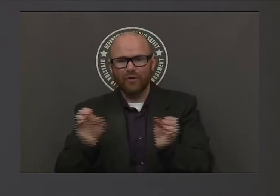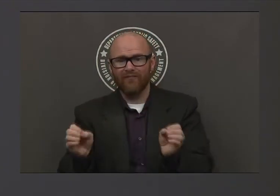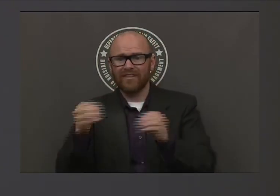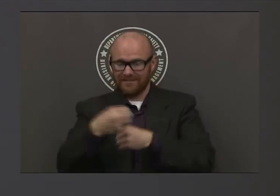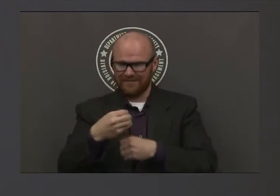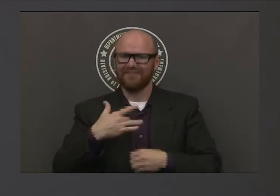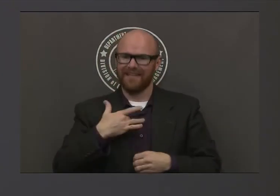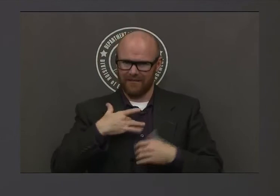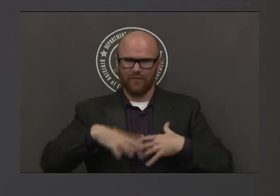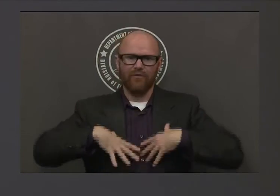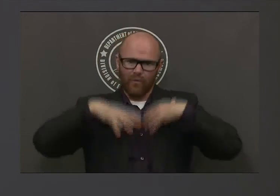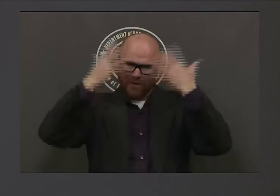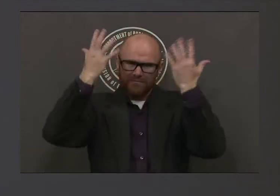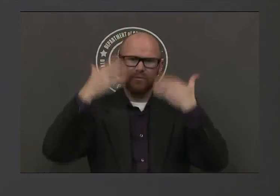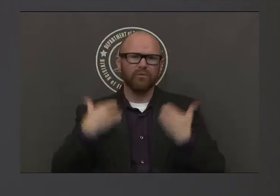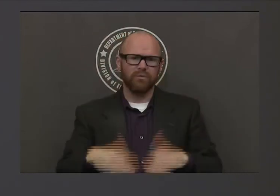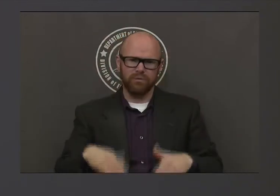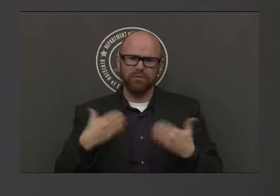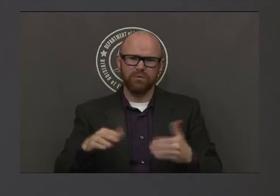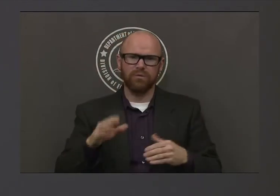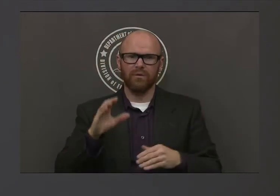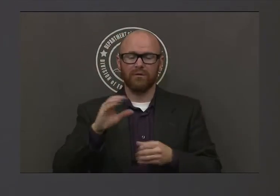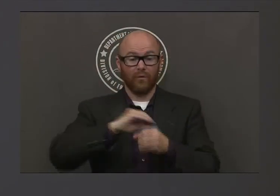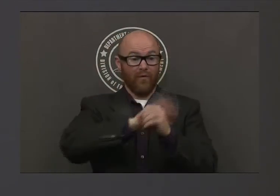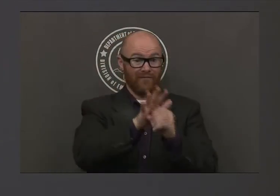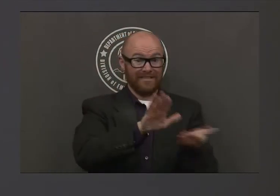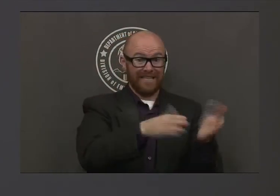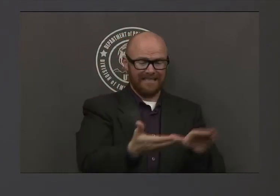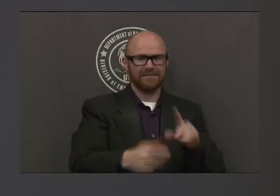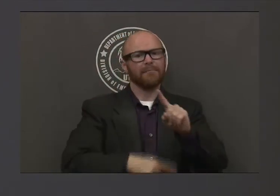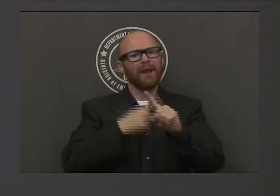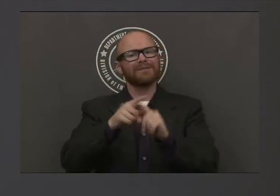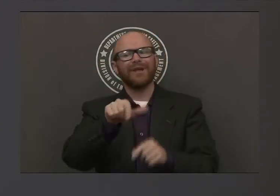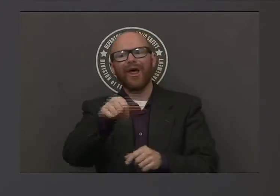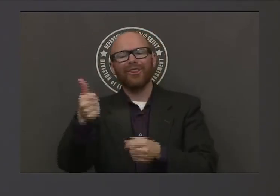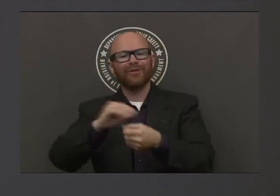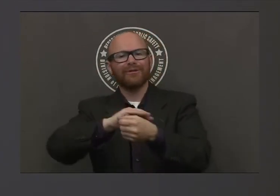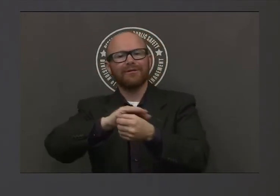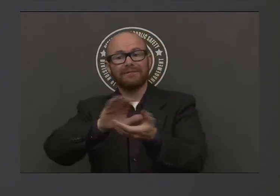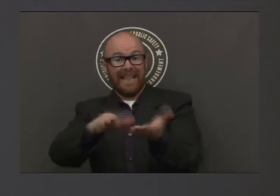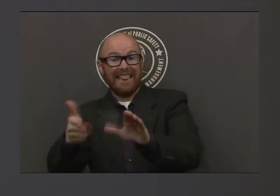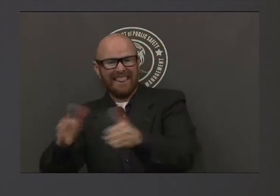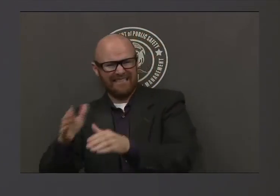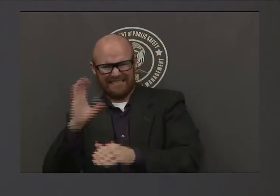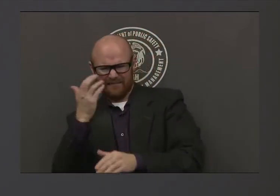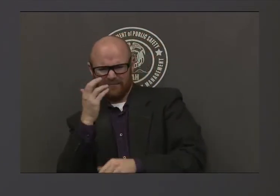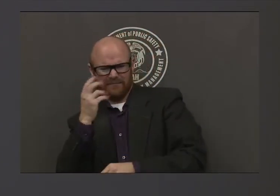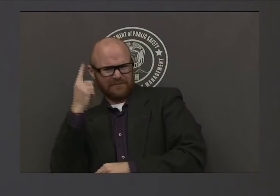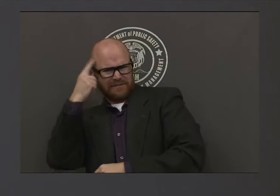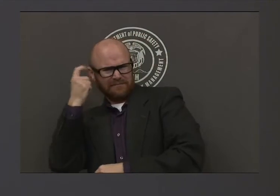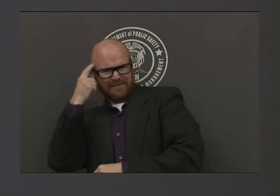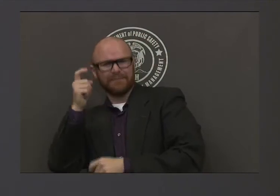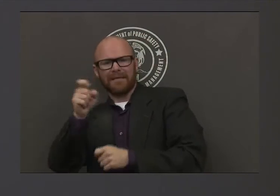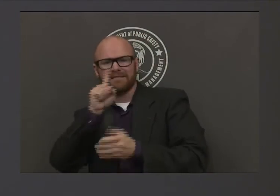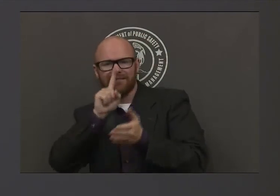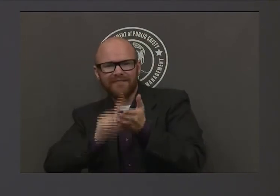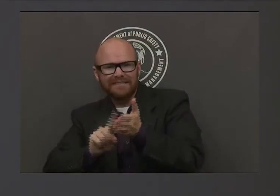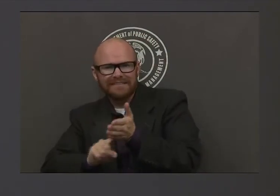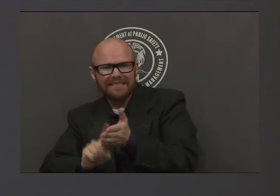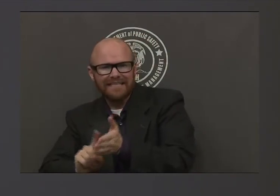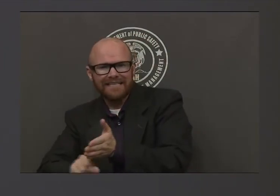feel the strain of the COVID deaths on top of the deaths they always investigate. And as you mentioned, they have